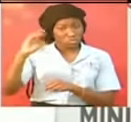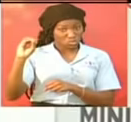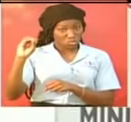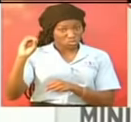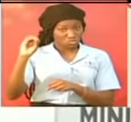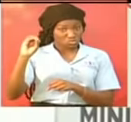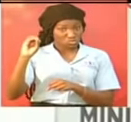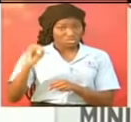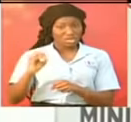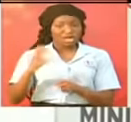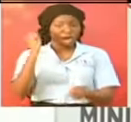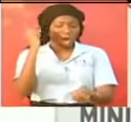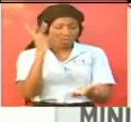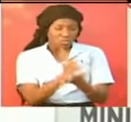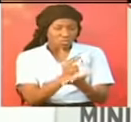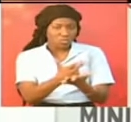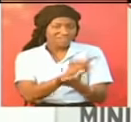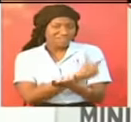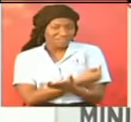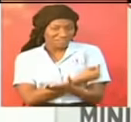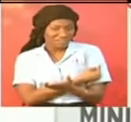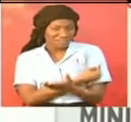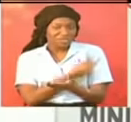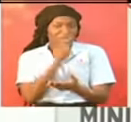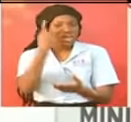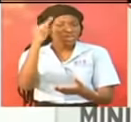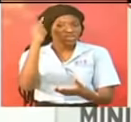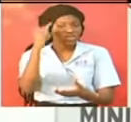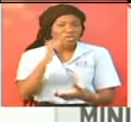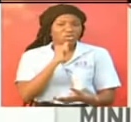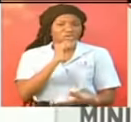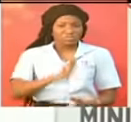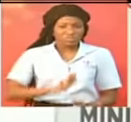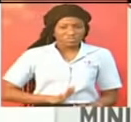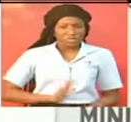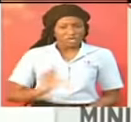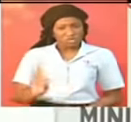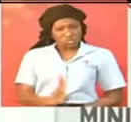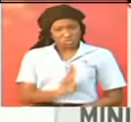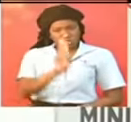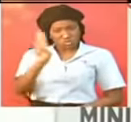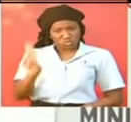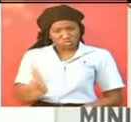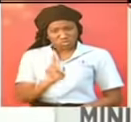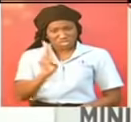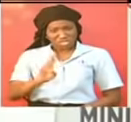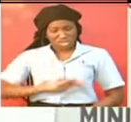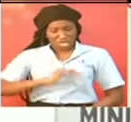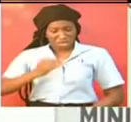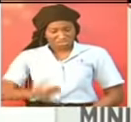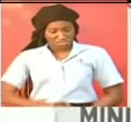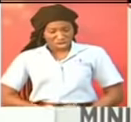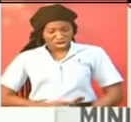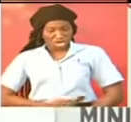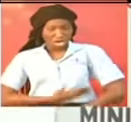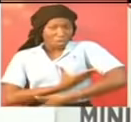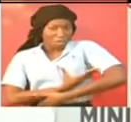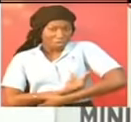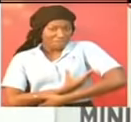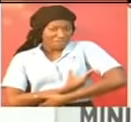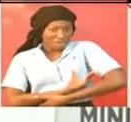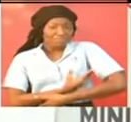for emergency use in pregnancy and in breastfeeding, you'll see on their site that some of this is